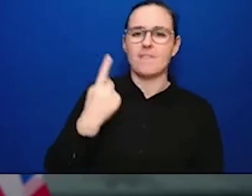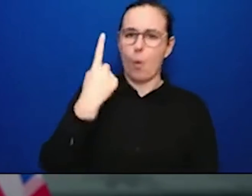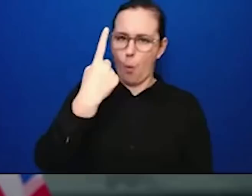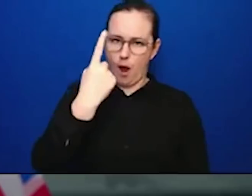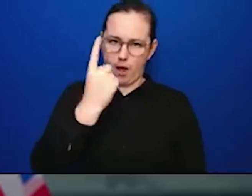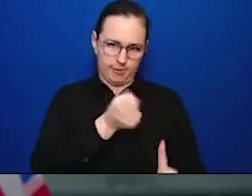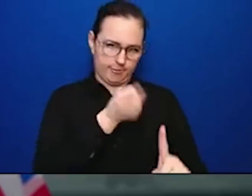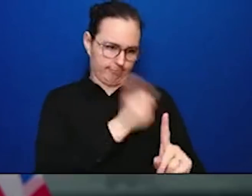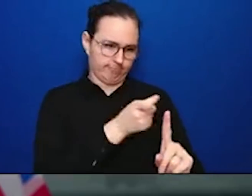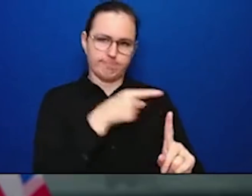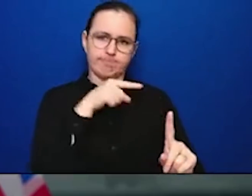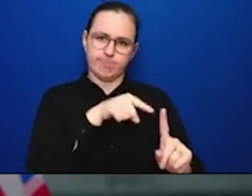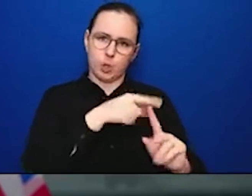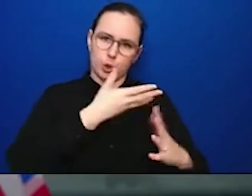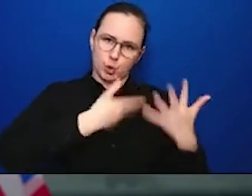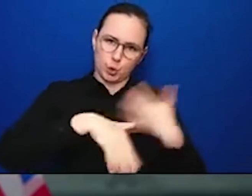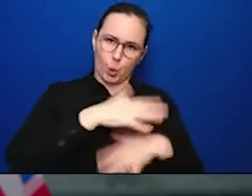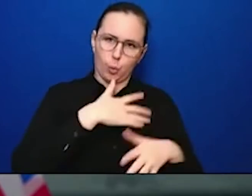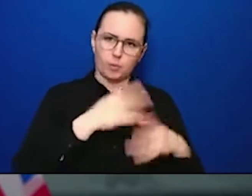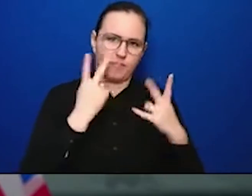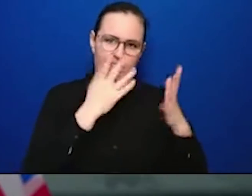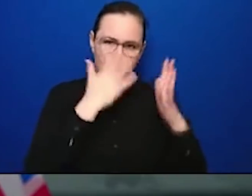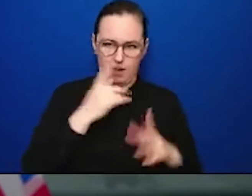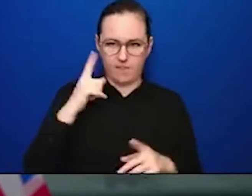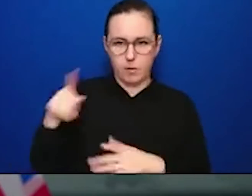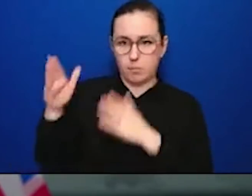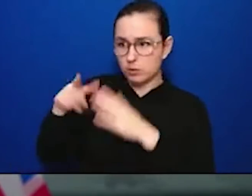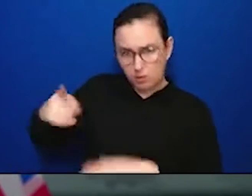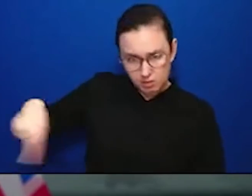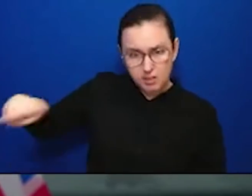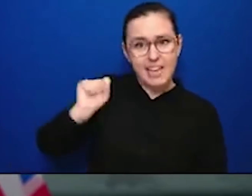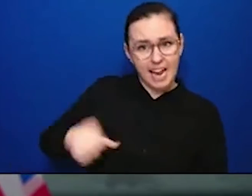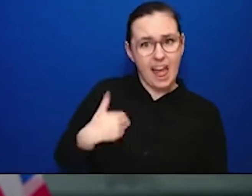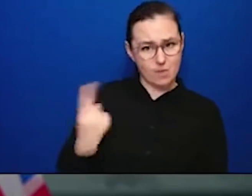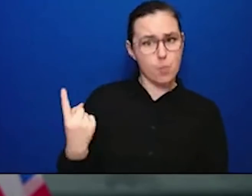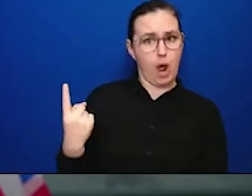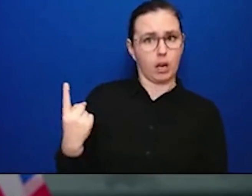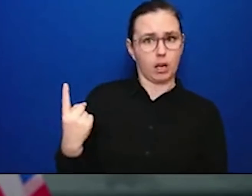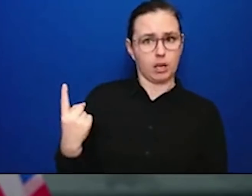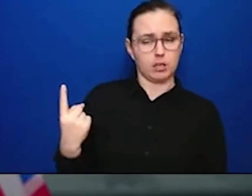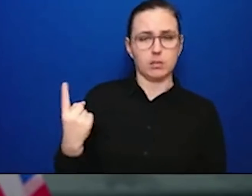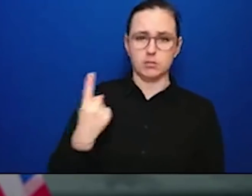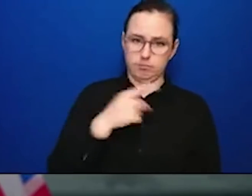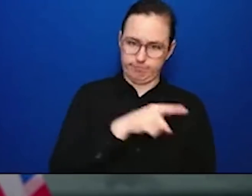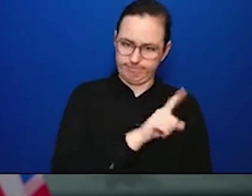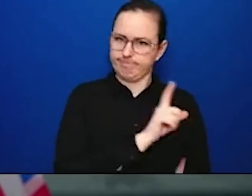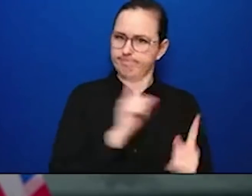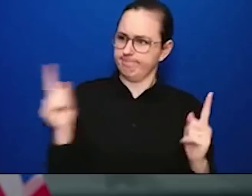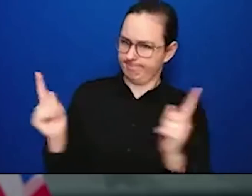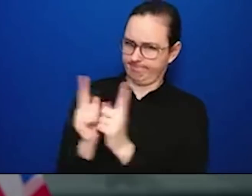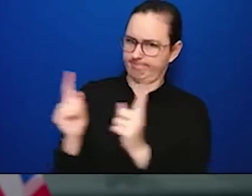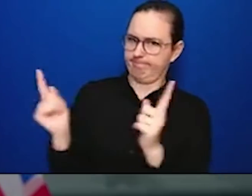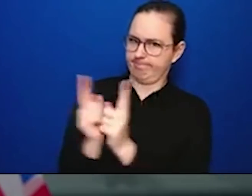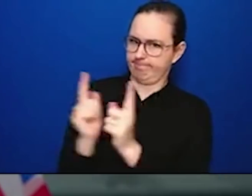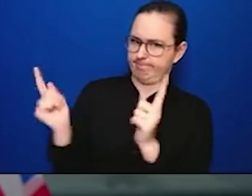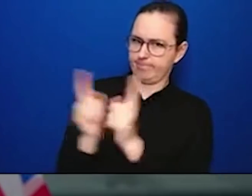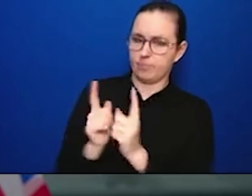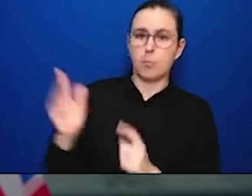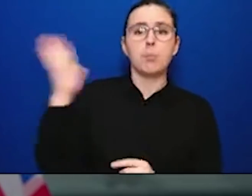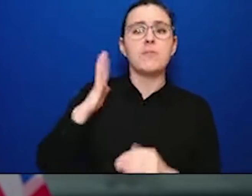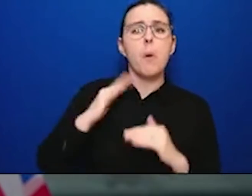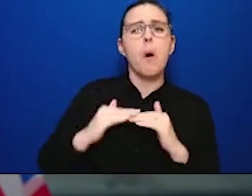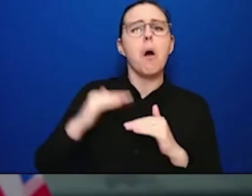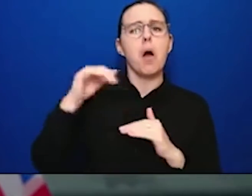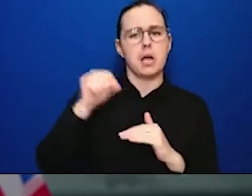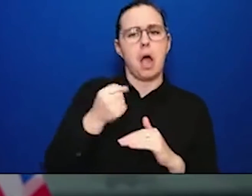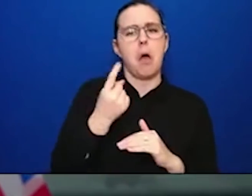every resident is expected to be able to have at least one. We've had a provision for more than one, and then of course, as you know, over